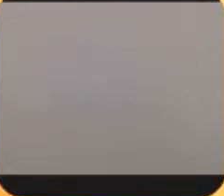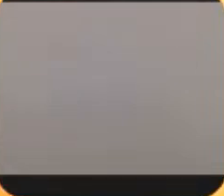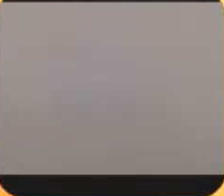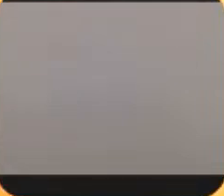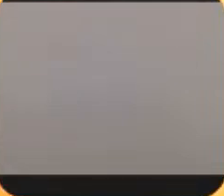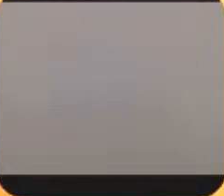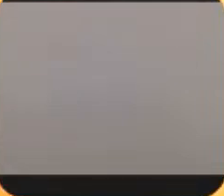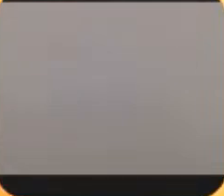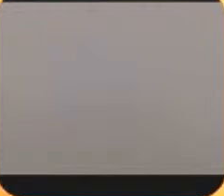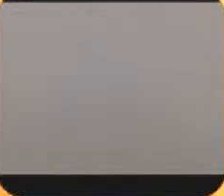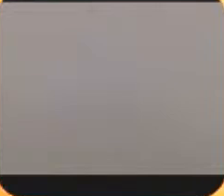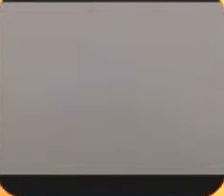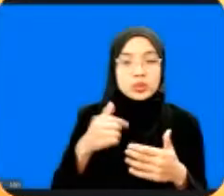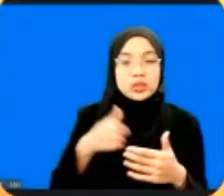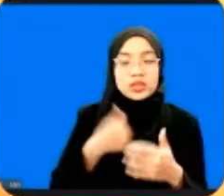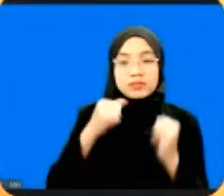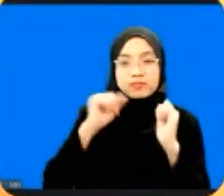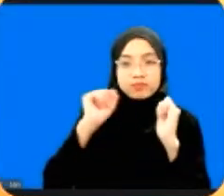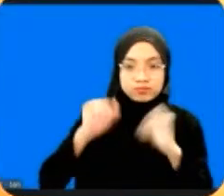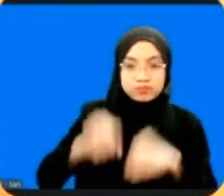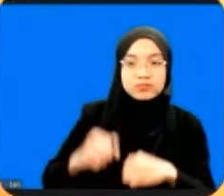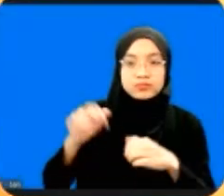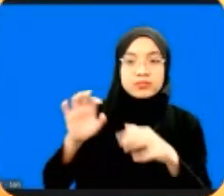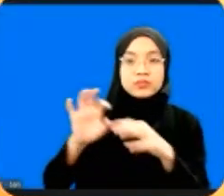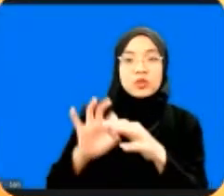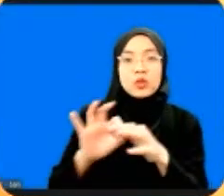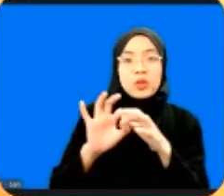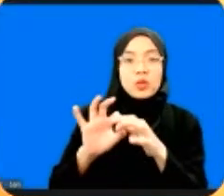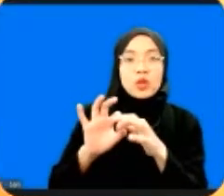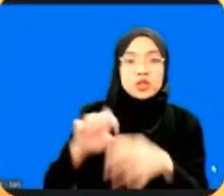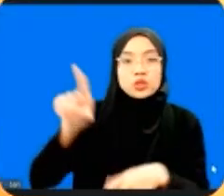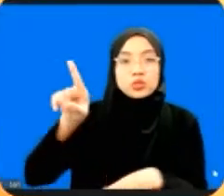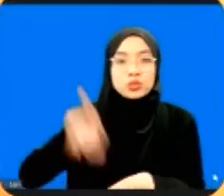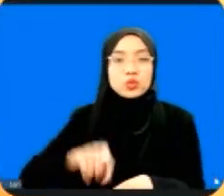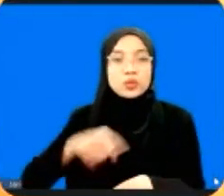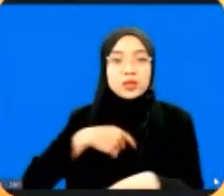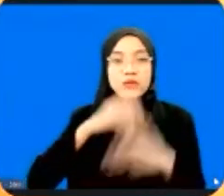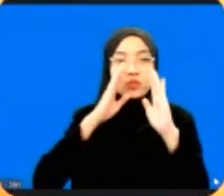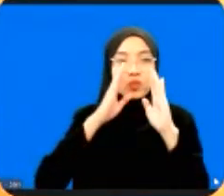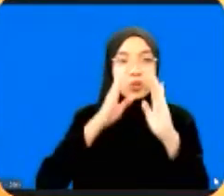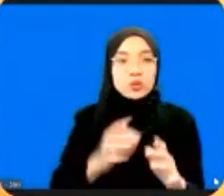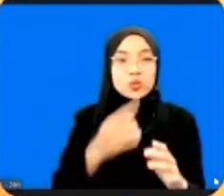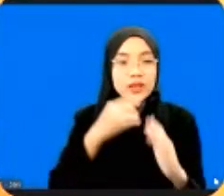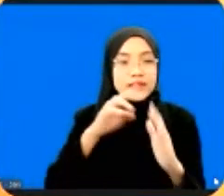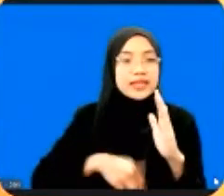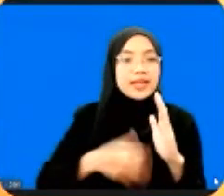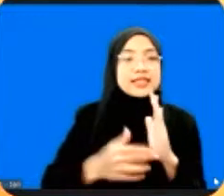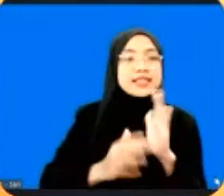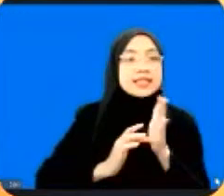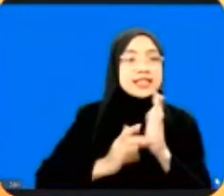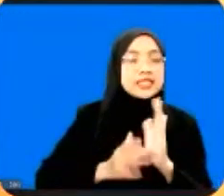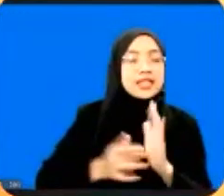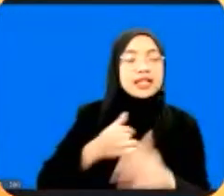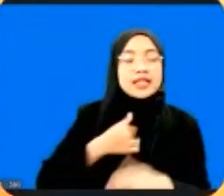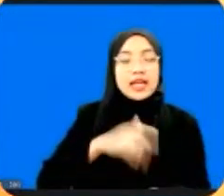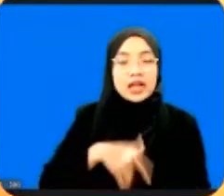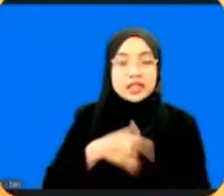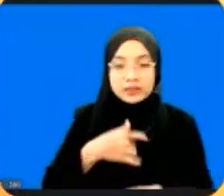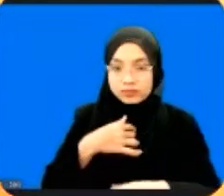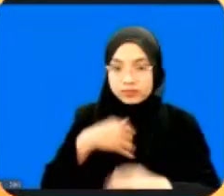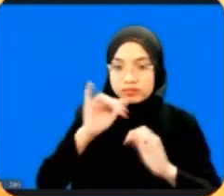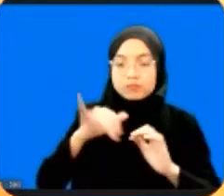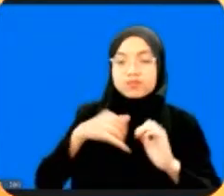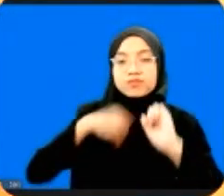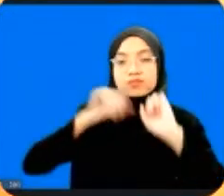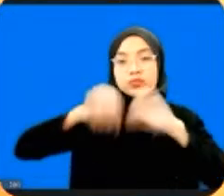says about collaboration and focusing on digital literacy. Personally, I support what Rizky mentioned earlier about getting governments